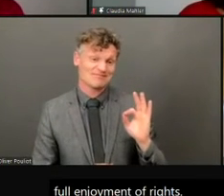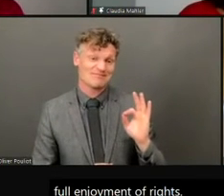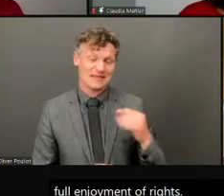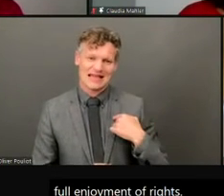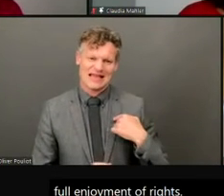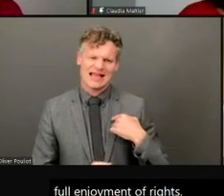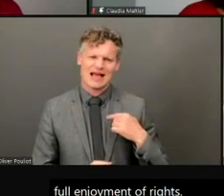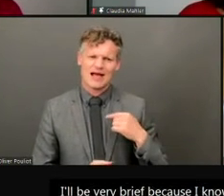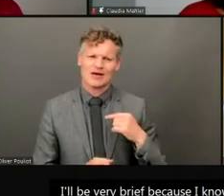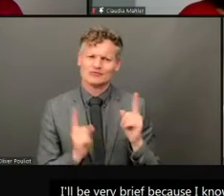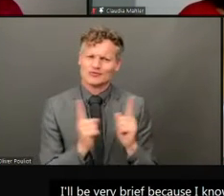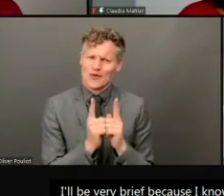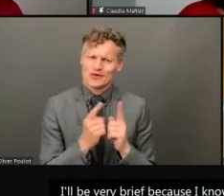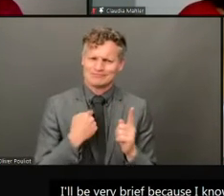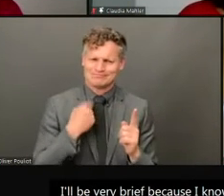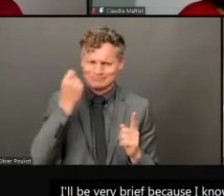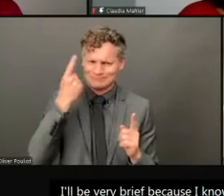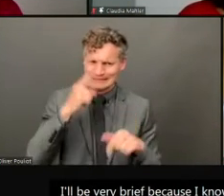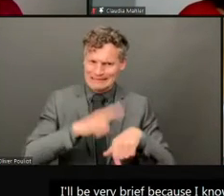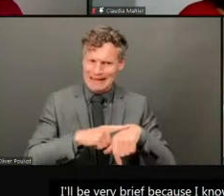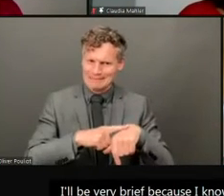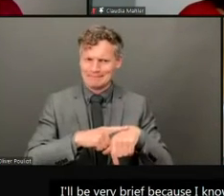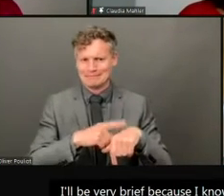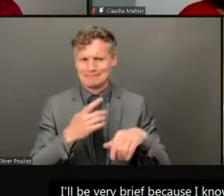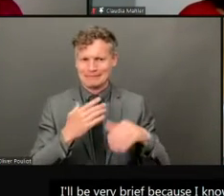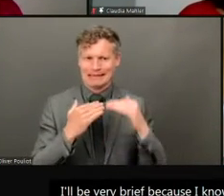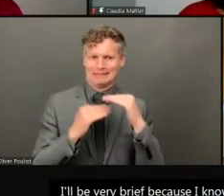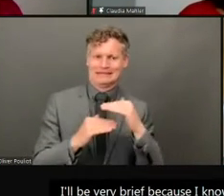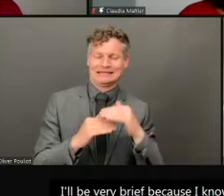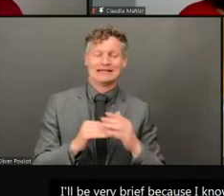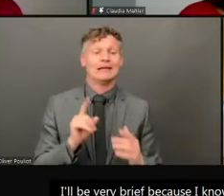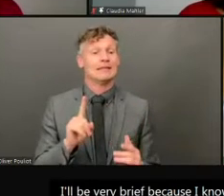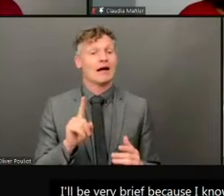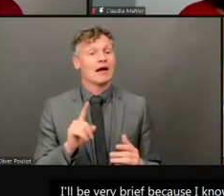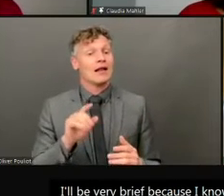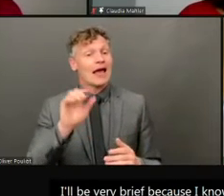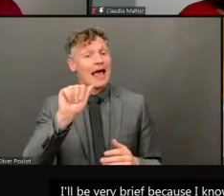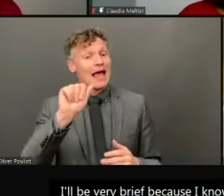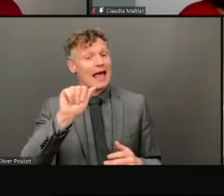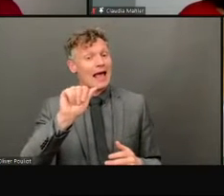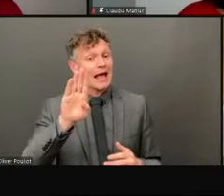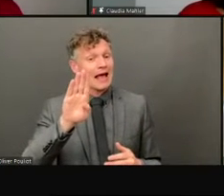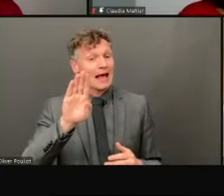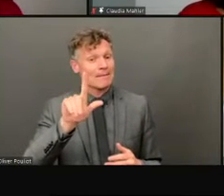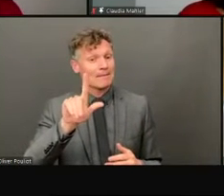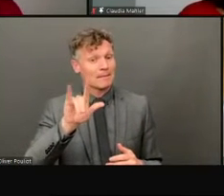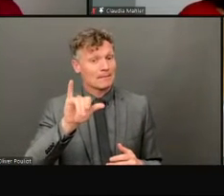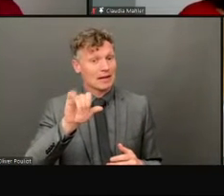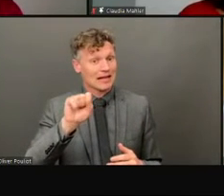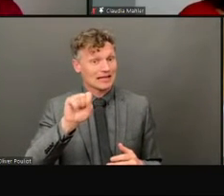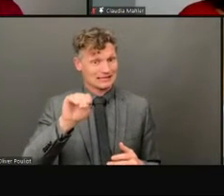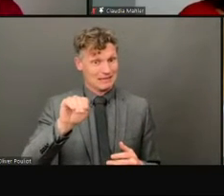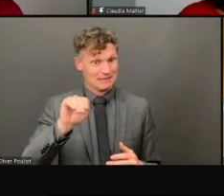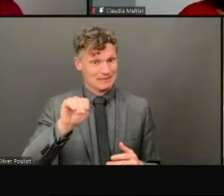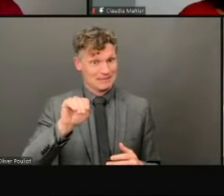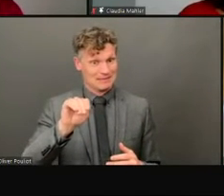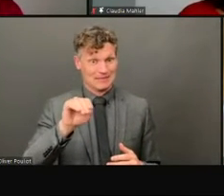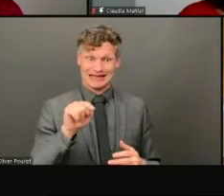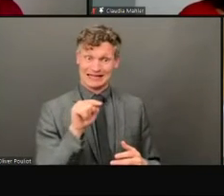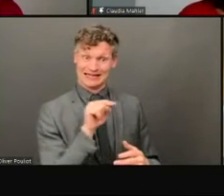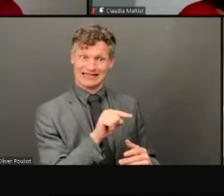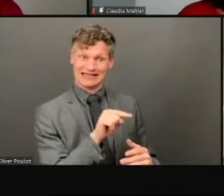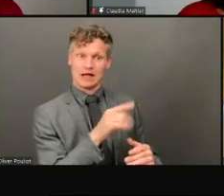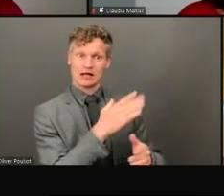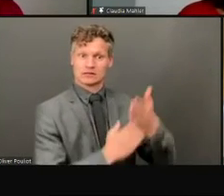with ableism has been a very subtle problematization of the person. If you can't live